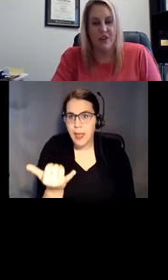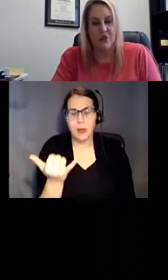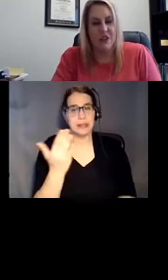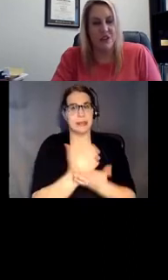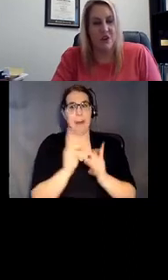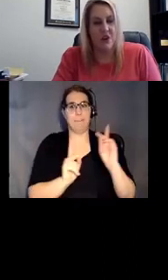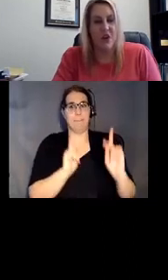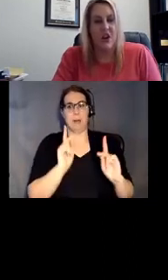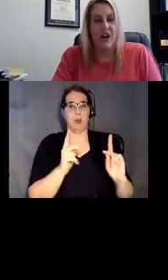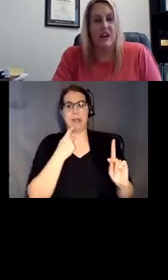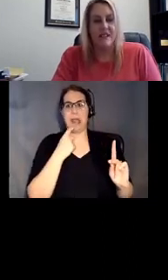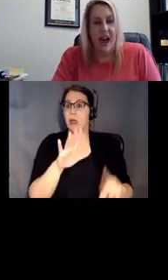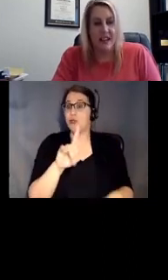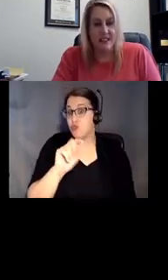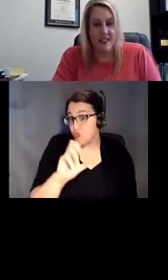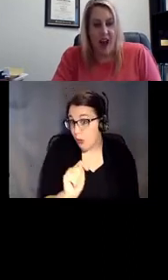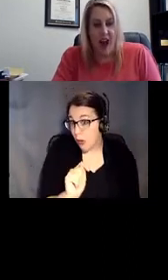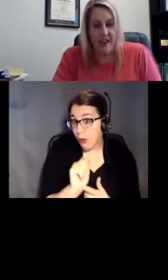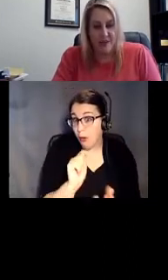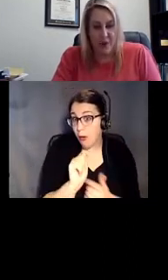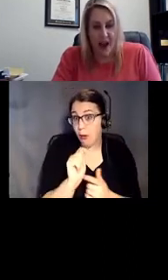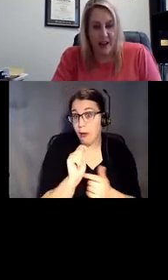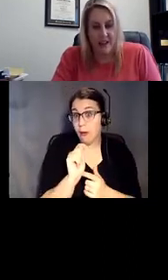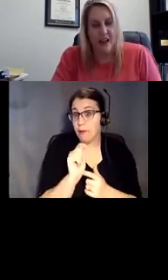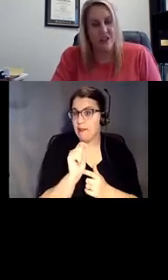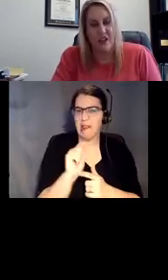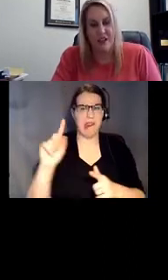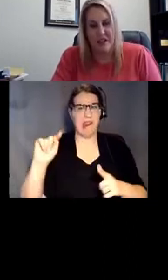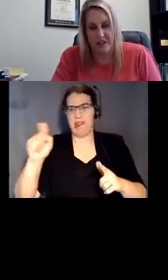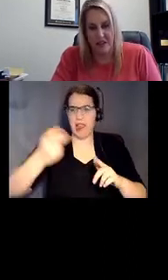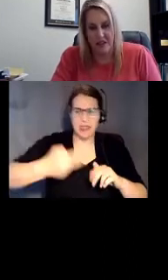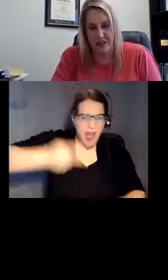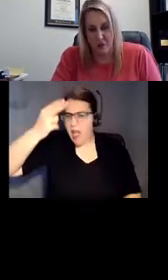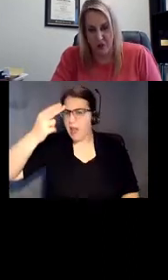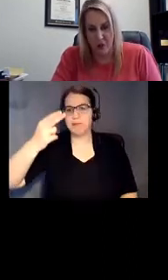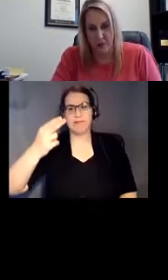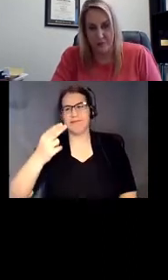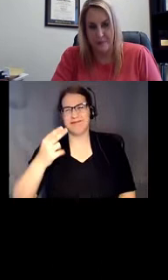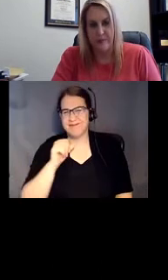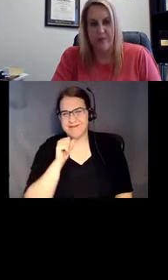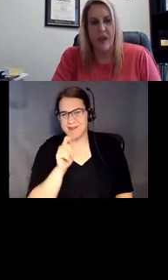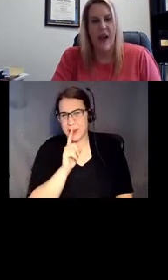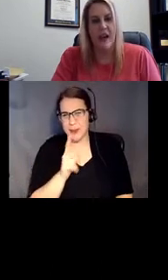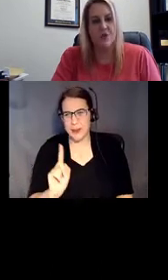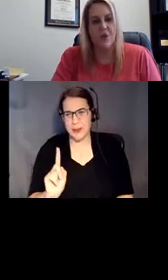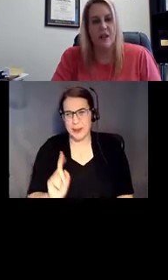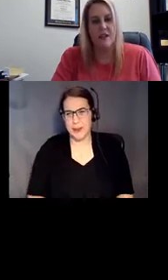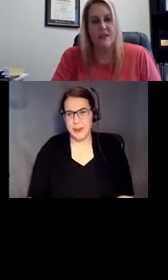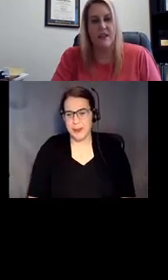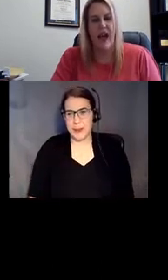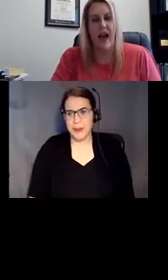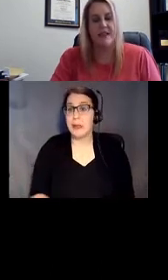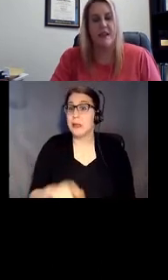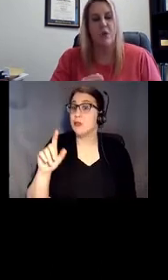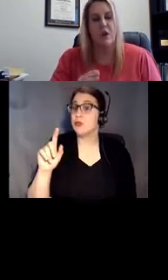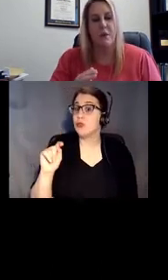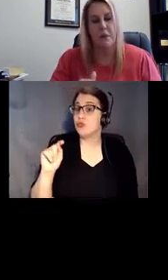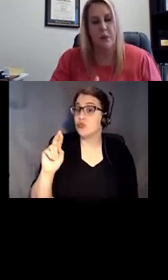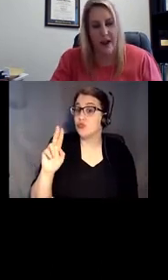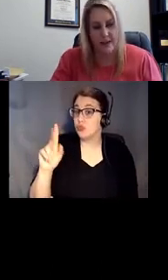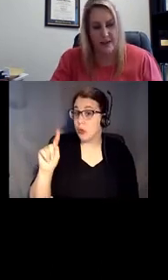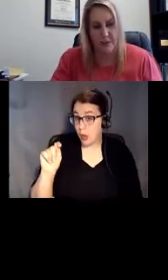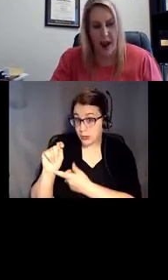often hear that trusts are taxed at the highest bracket. That's not necessarily true. A trust has a